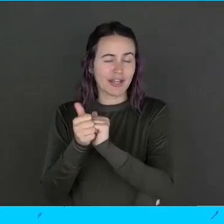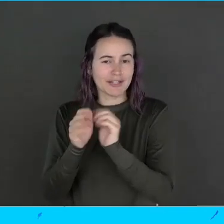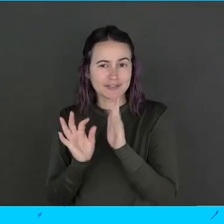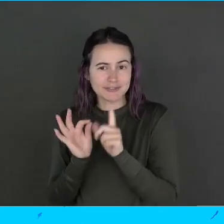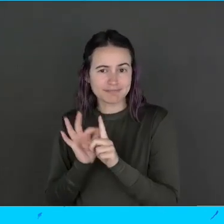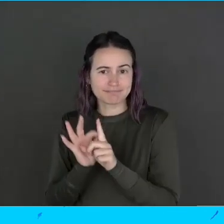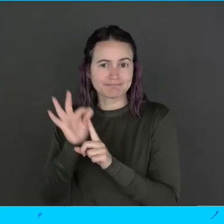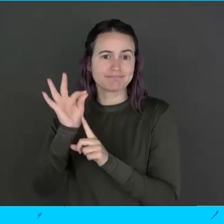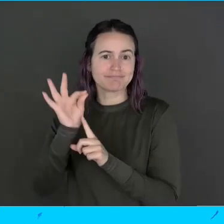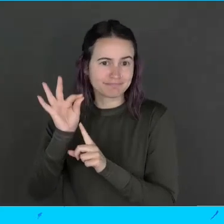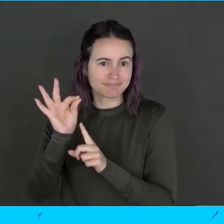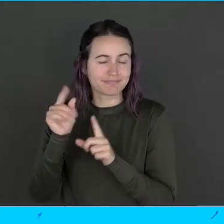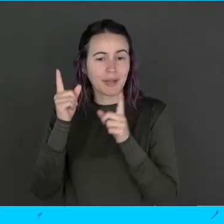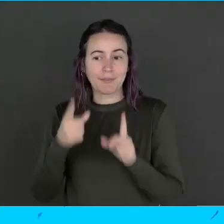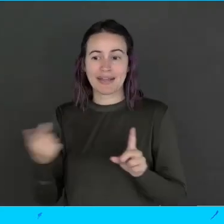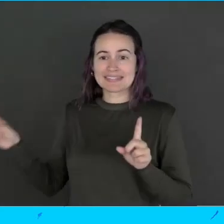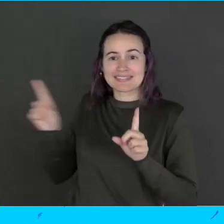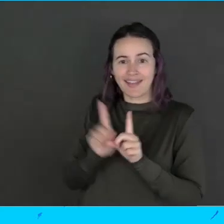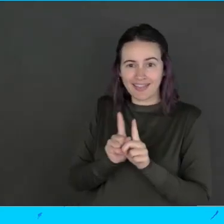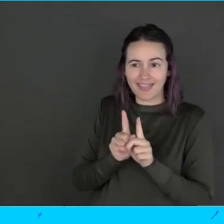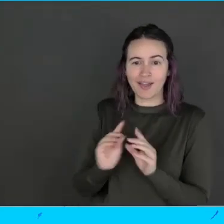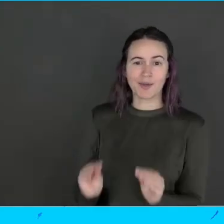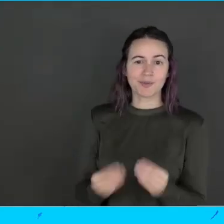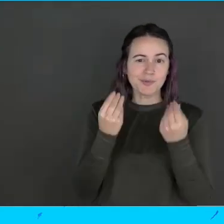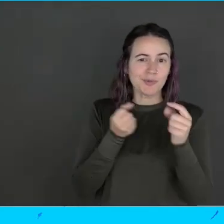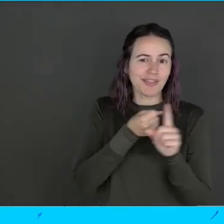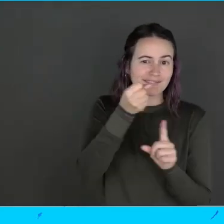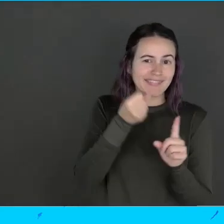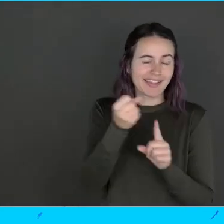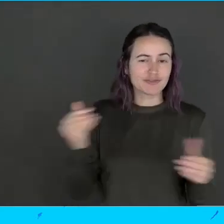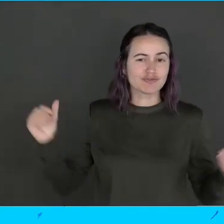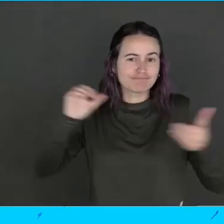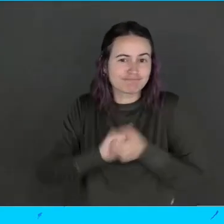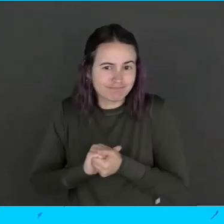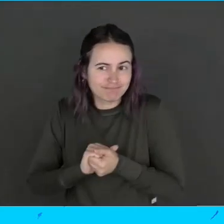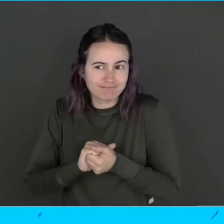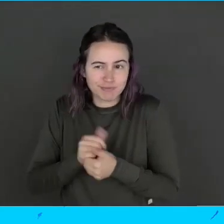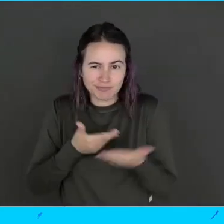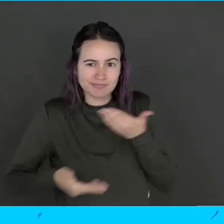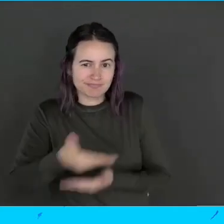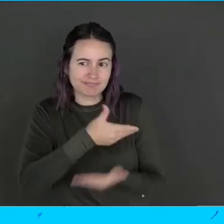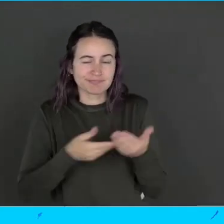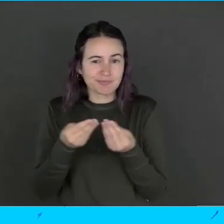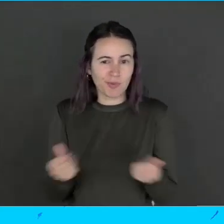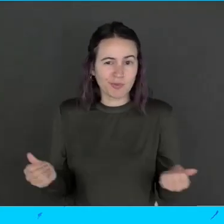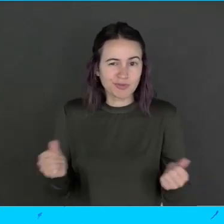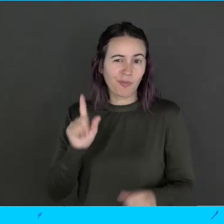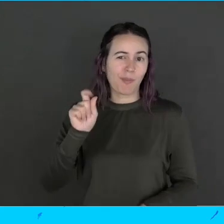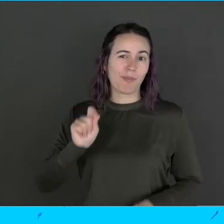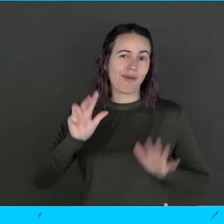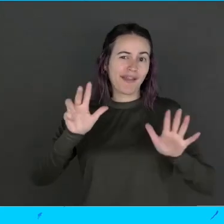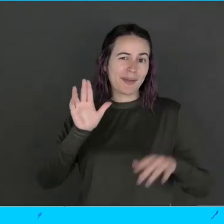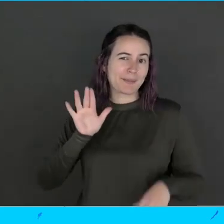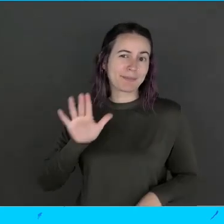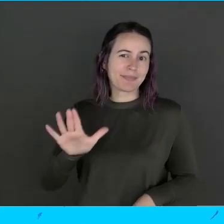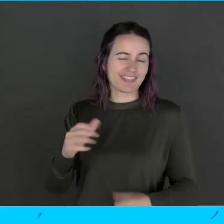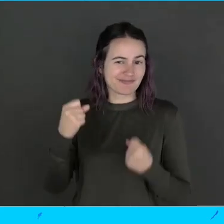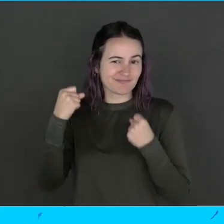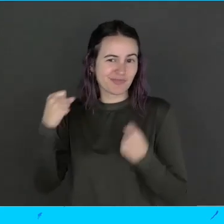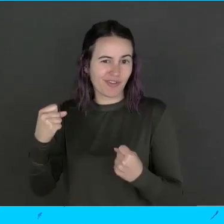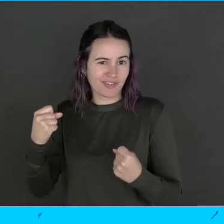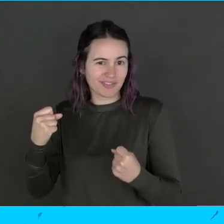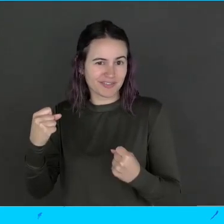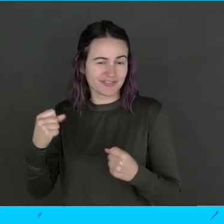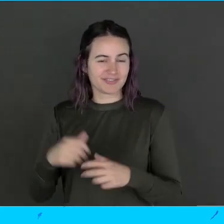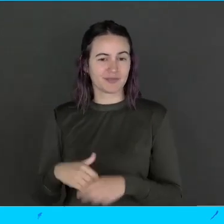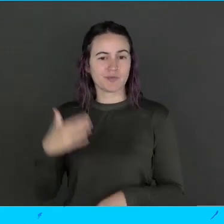experienced allies and young advocates to collaborate and find these solutions. We are 1.8 billion strong, with opinions of what's right and what's